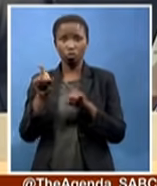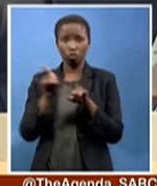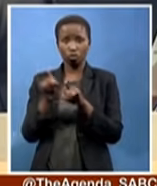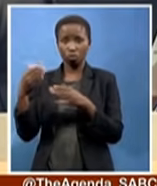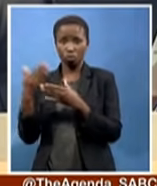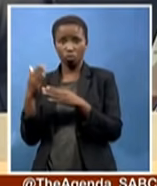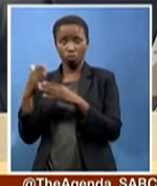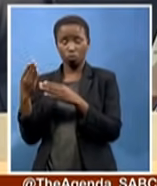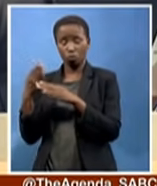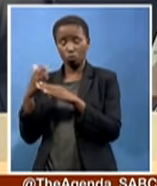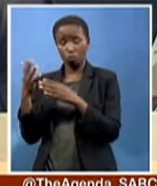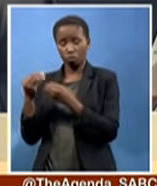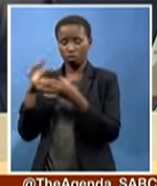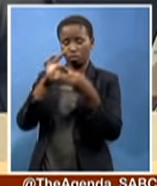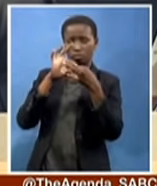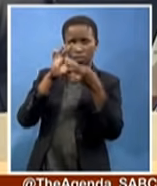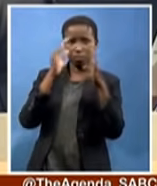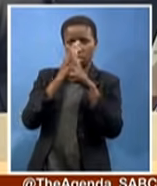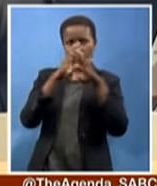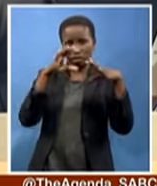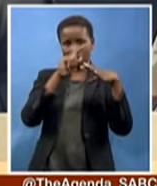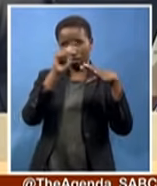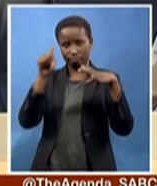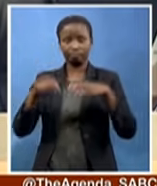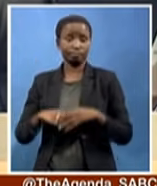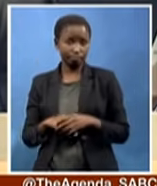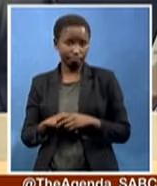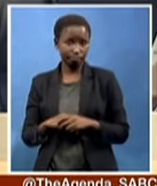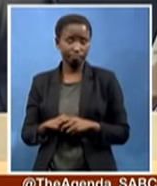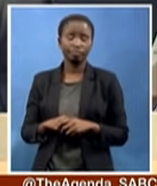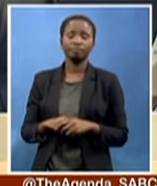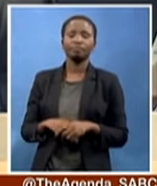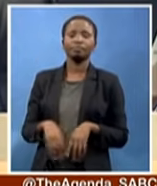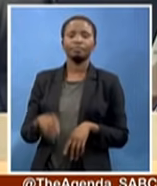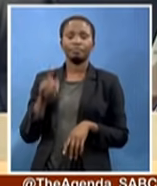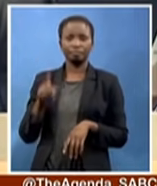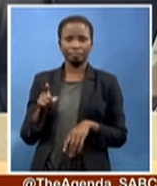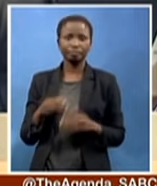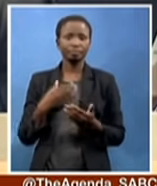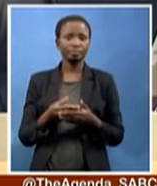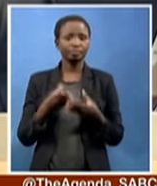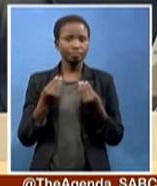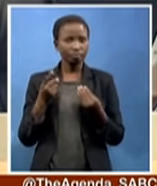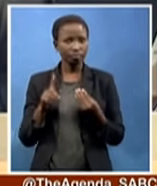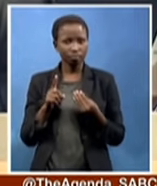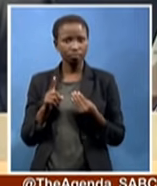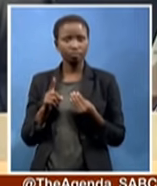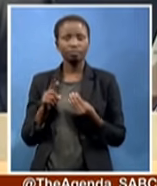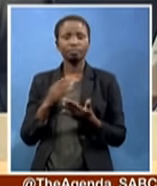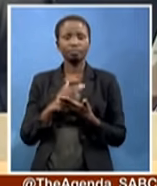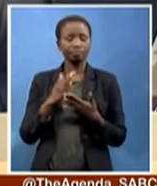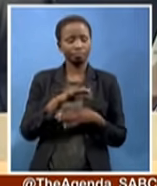This manifested itself in weak and pliable branches of the ANC. It